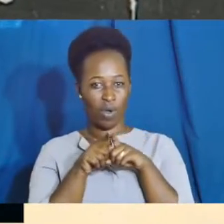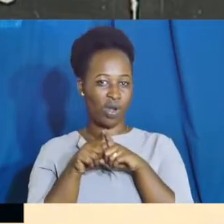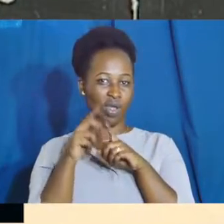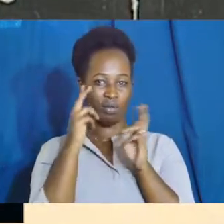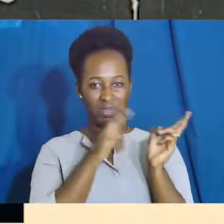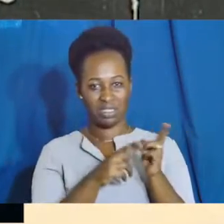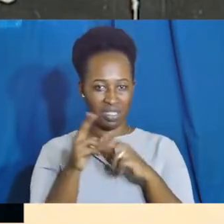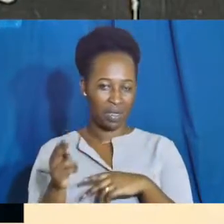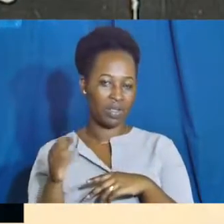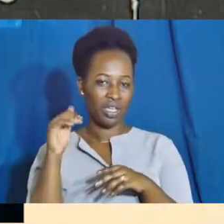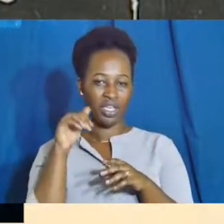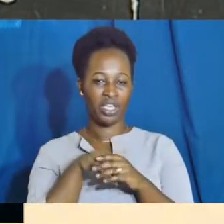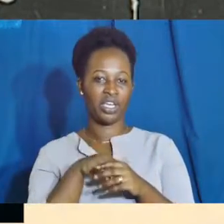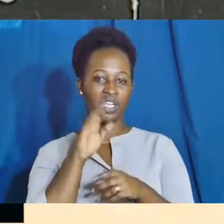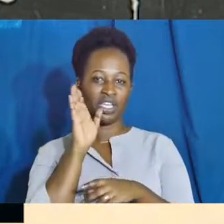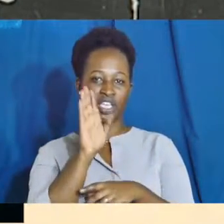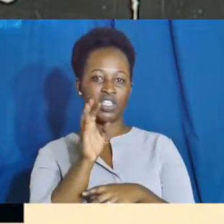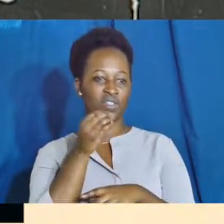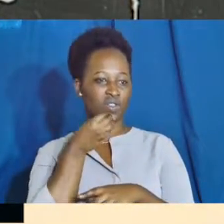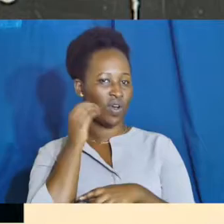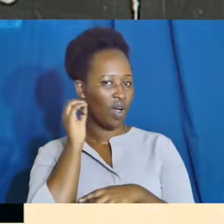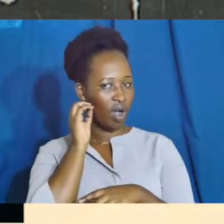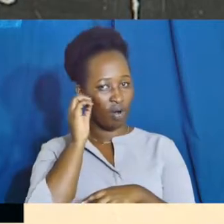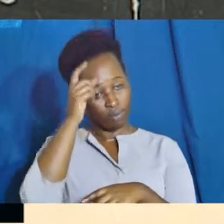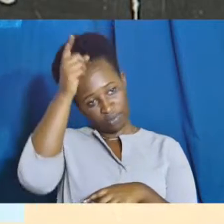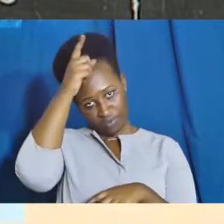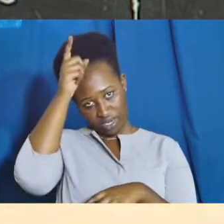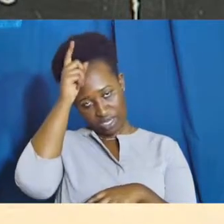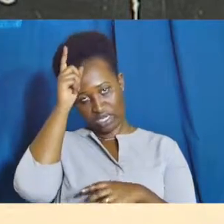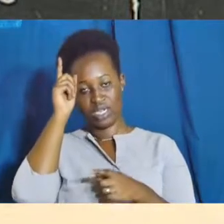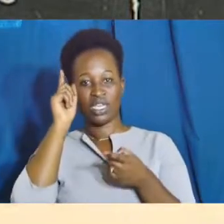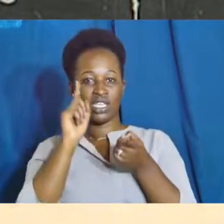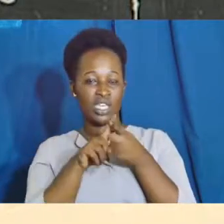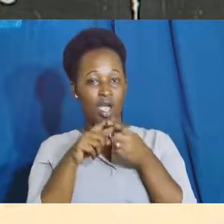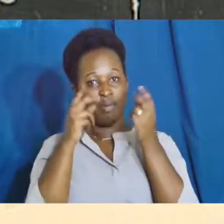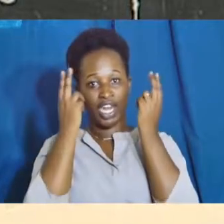home village. Talked about rabbits.